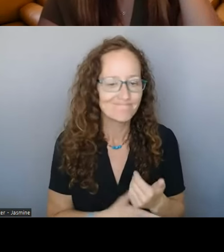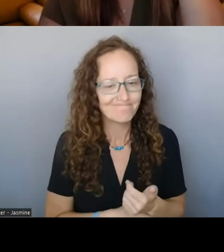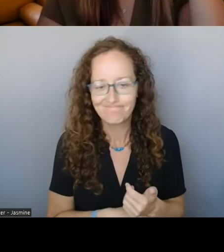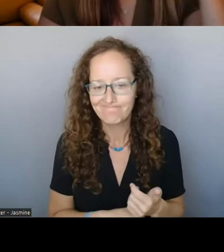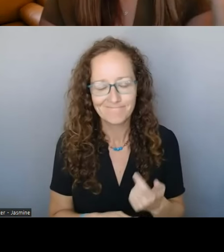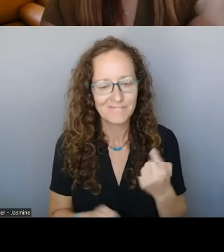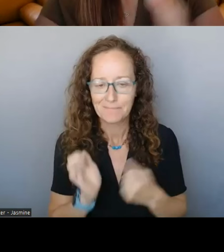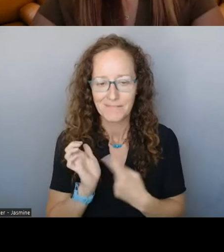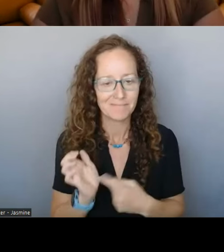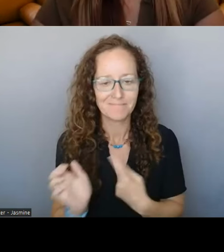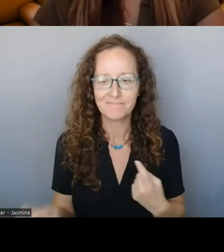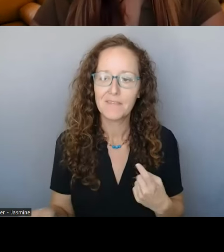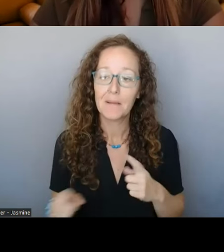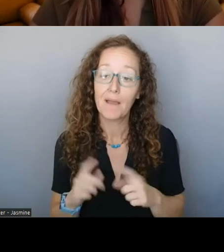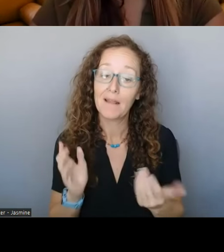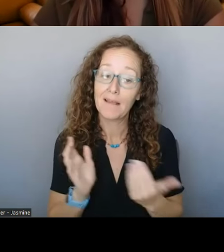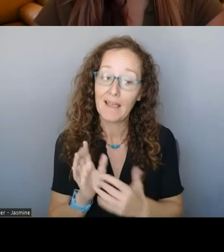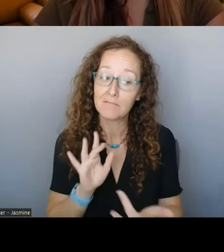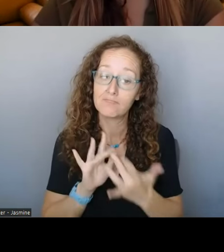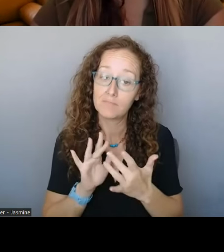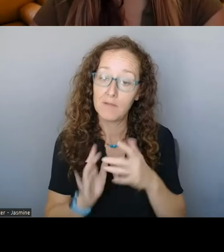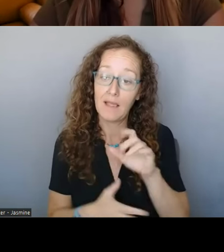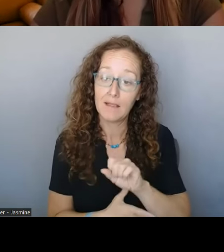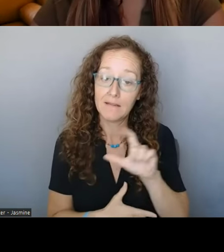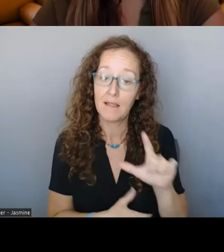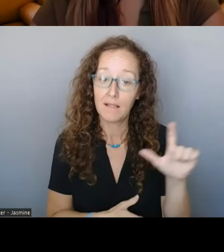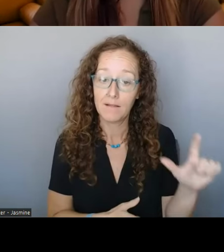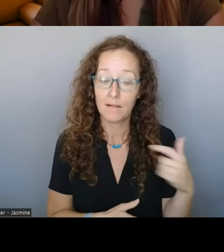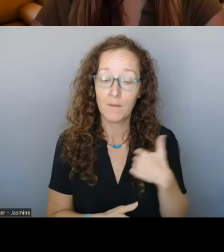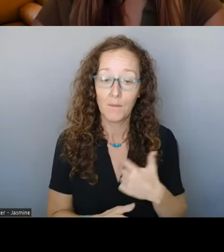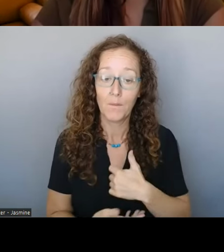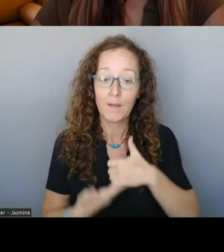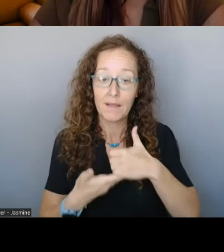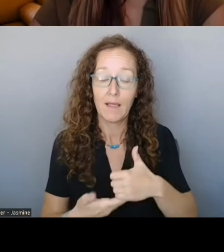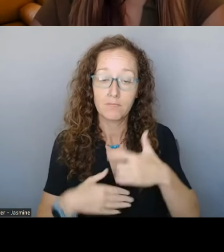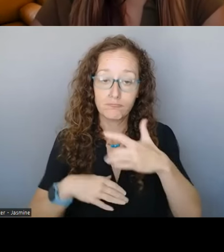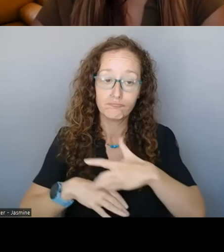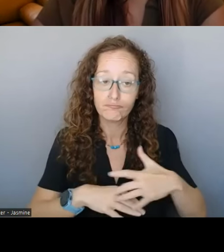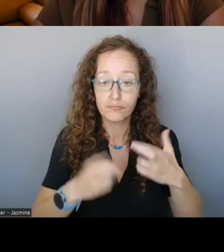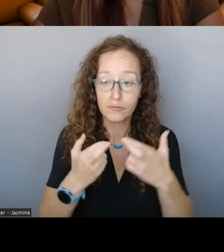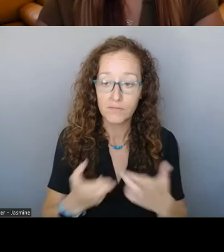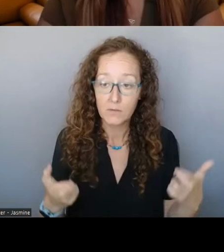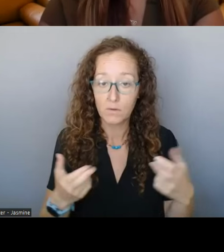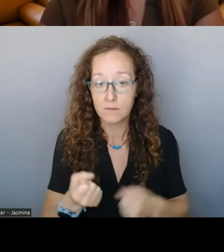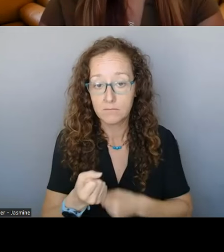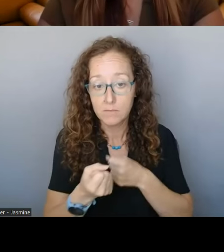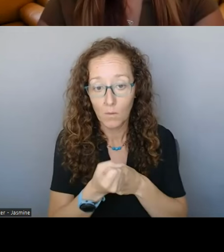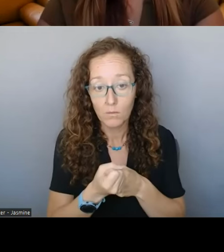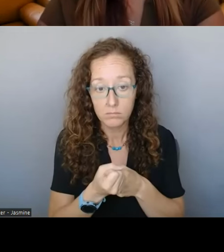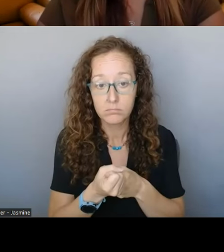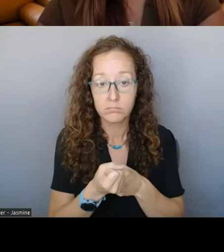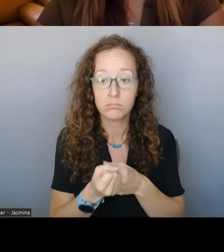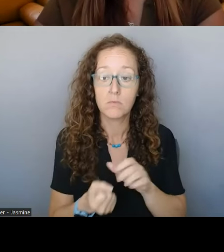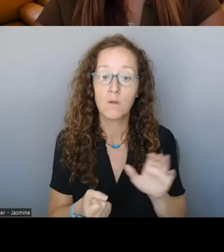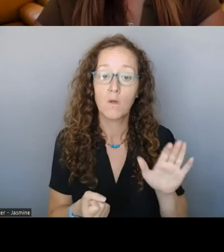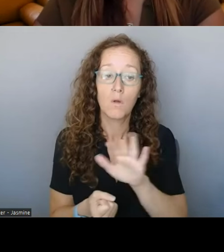is a great place to get resources and to get support. But some of the decisions that you're going to